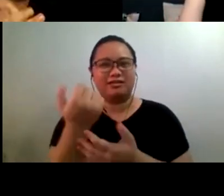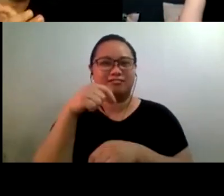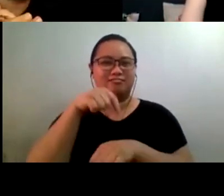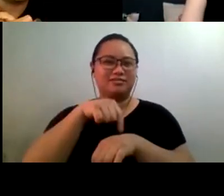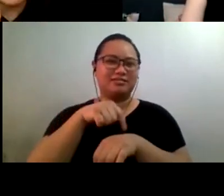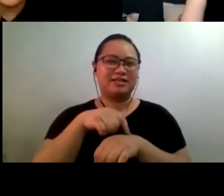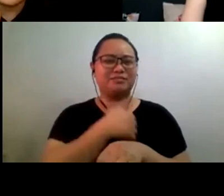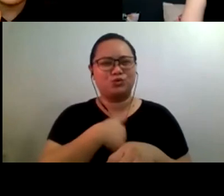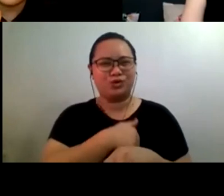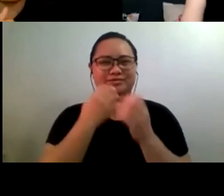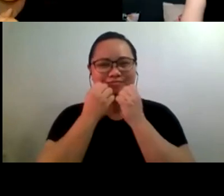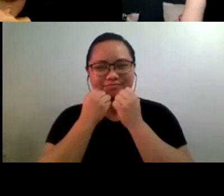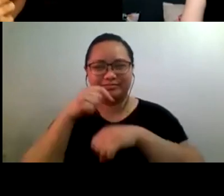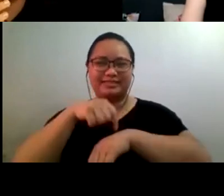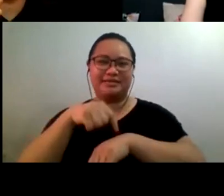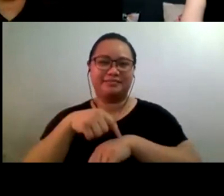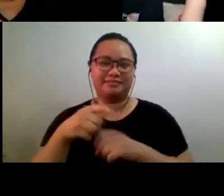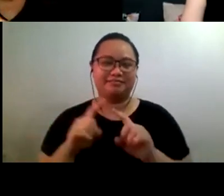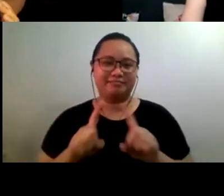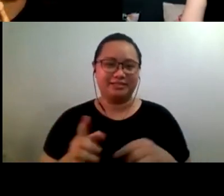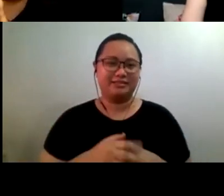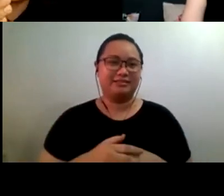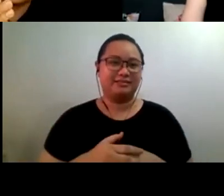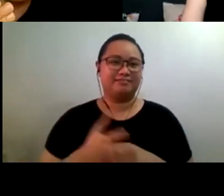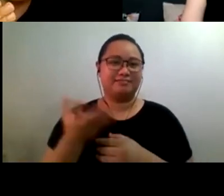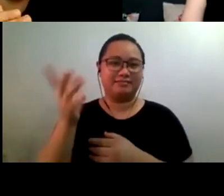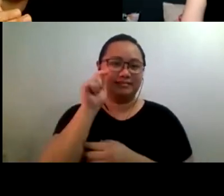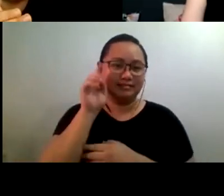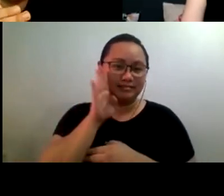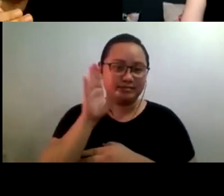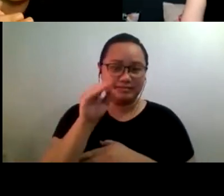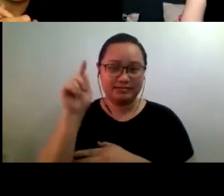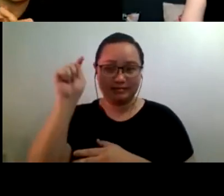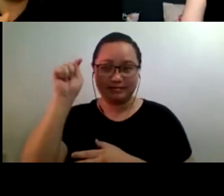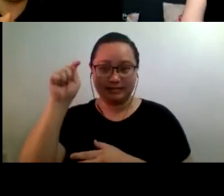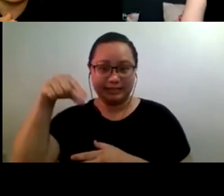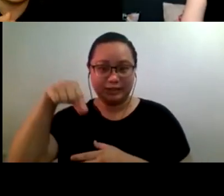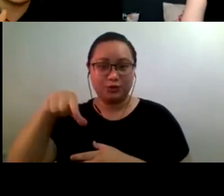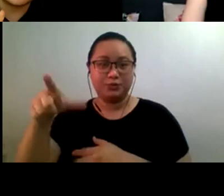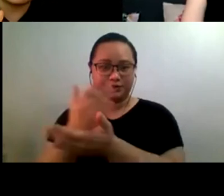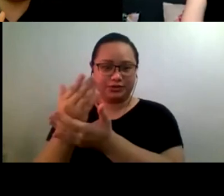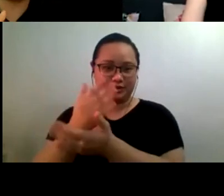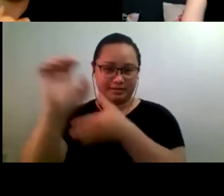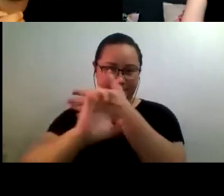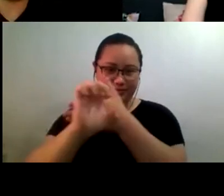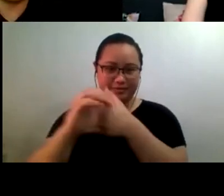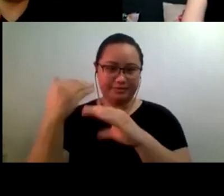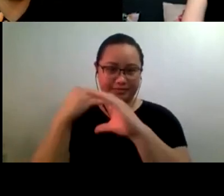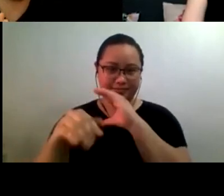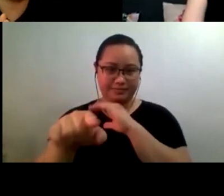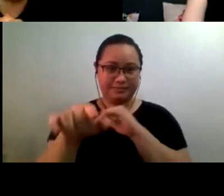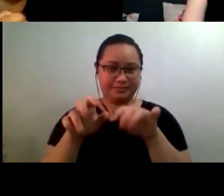medyo kinulang tayo ng oras, pero there, Teacher Therese and Sir TQ will share their email addresses sa chat